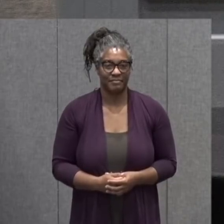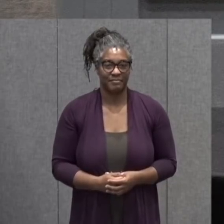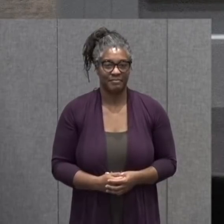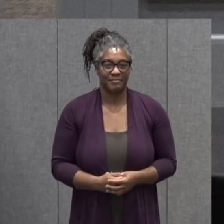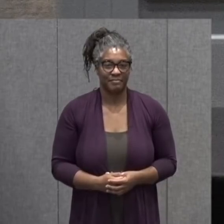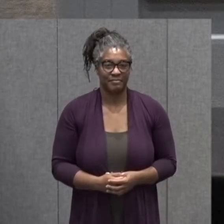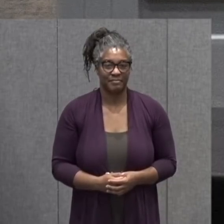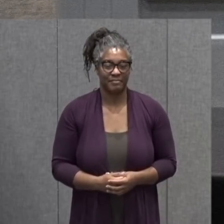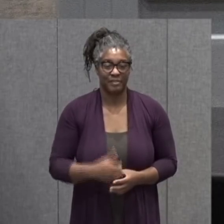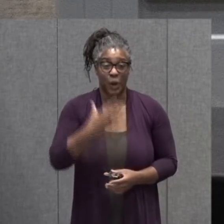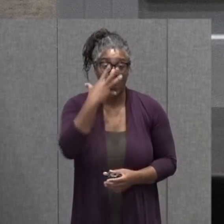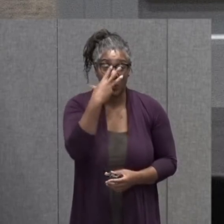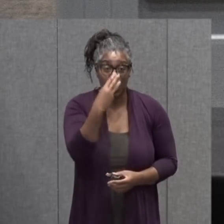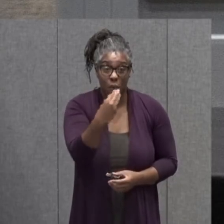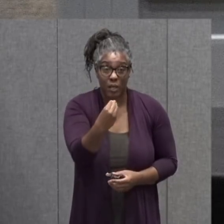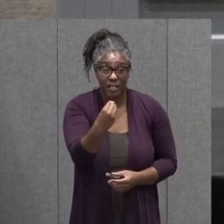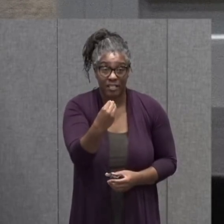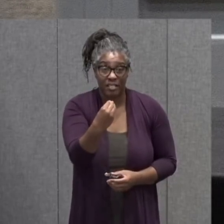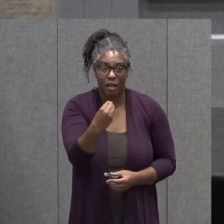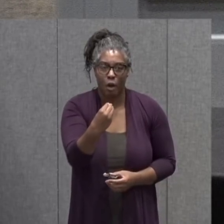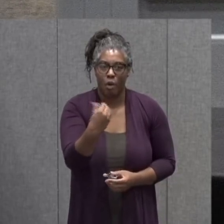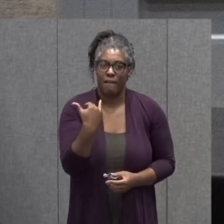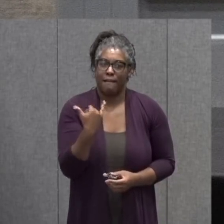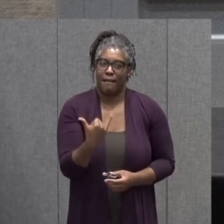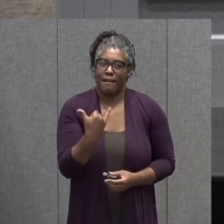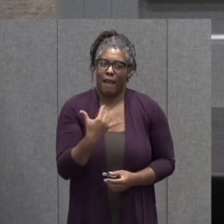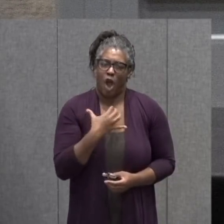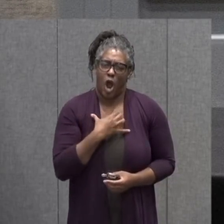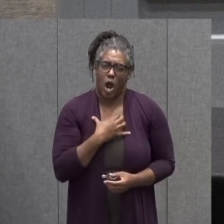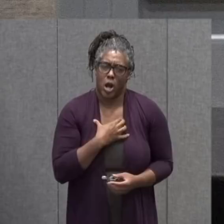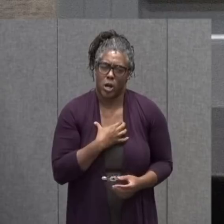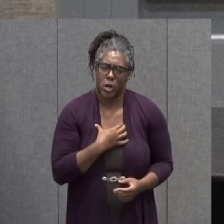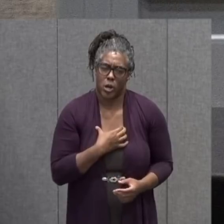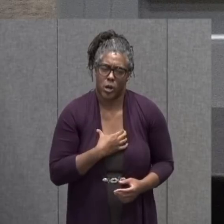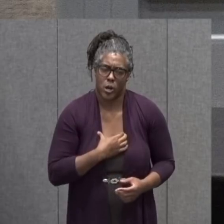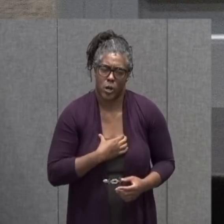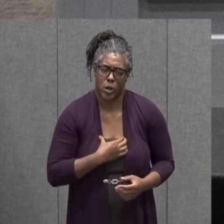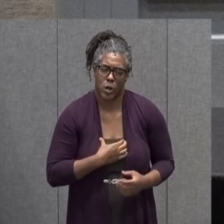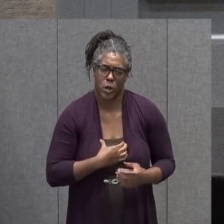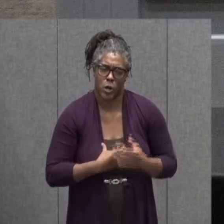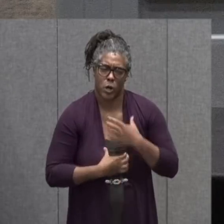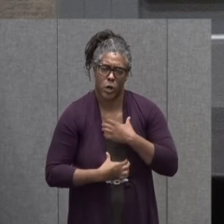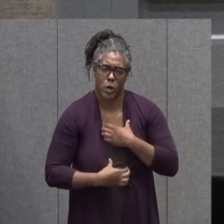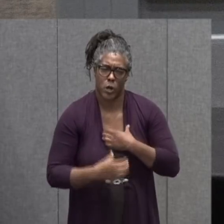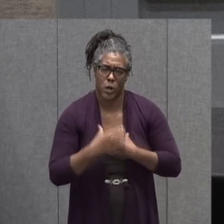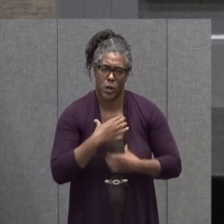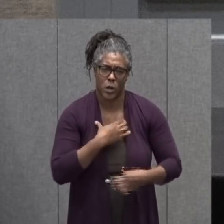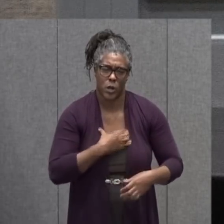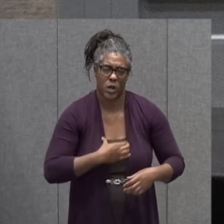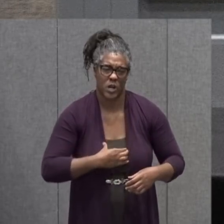The wolf was very hungry by now, banged on that sturdy front door.